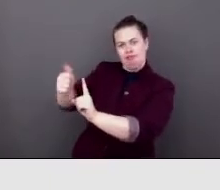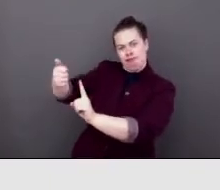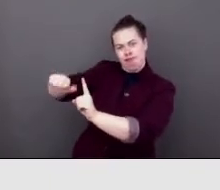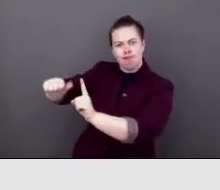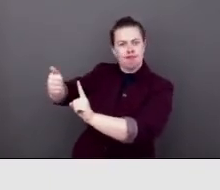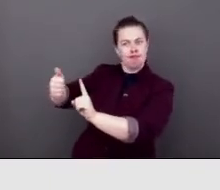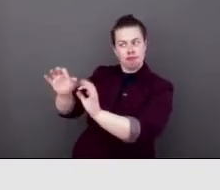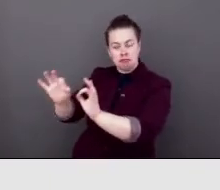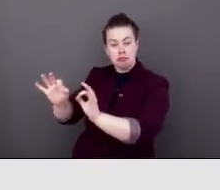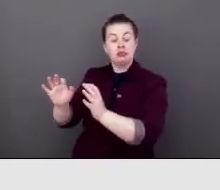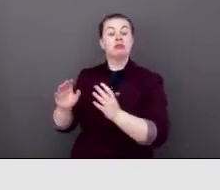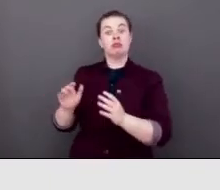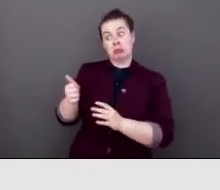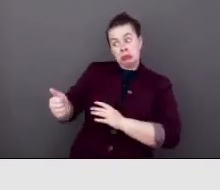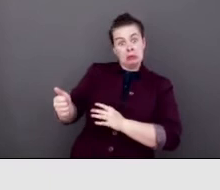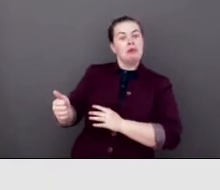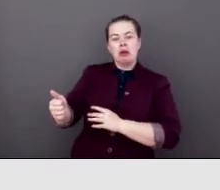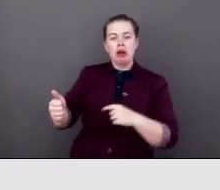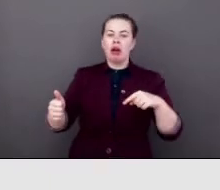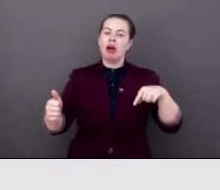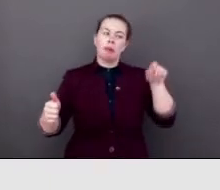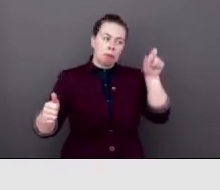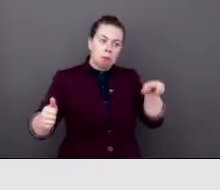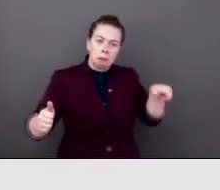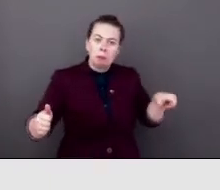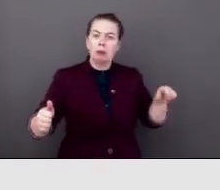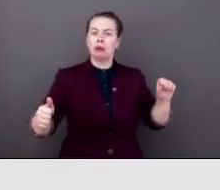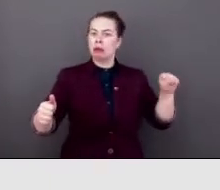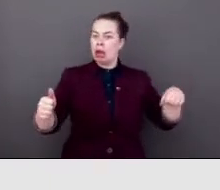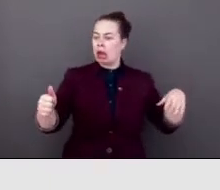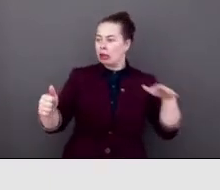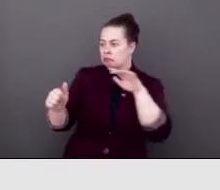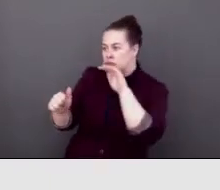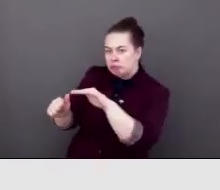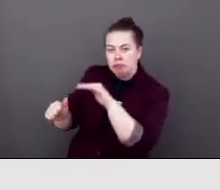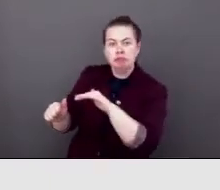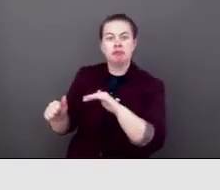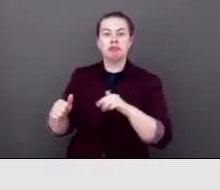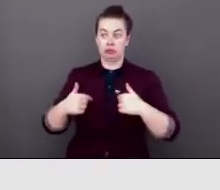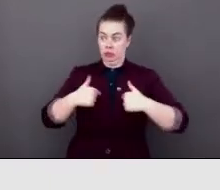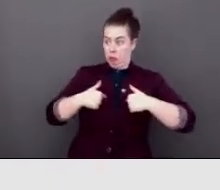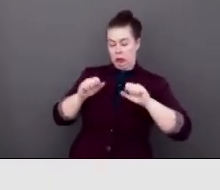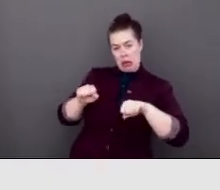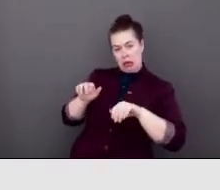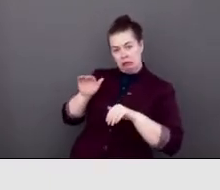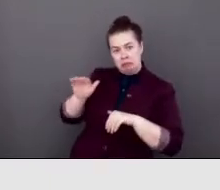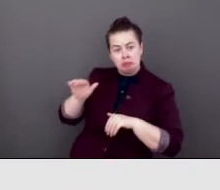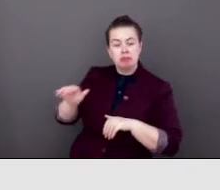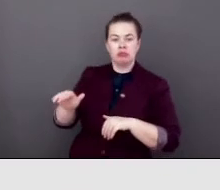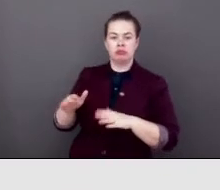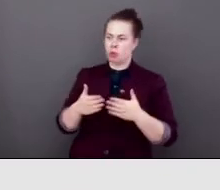that will test the specific specifications and functional specifications that apply to the Shapes